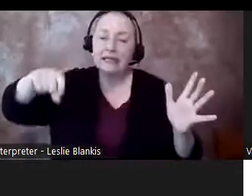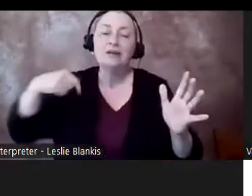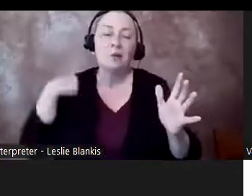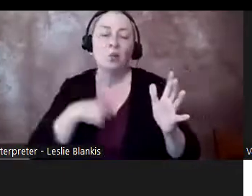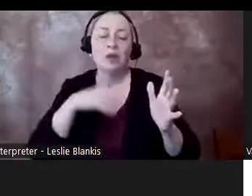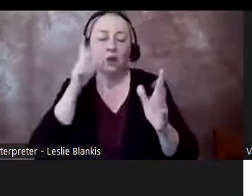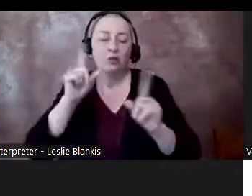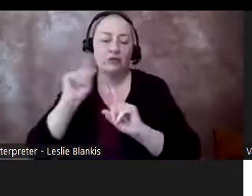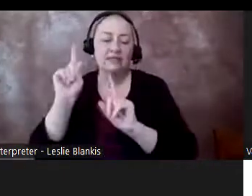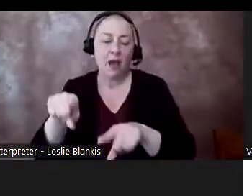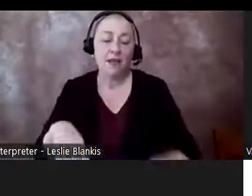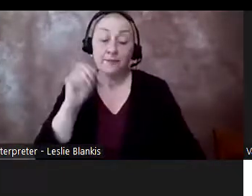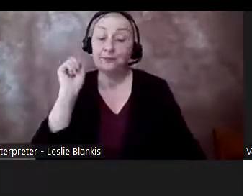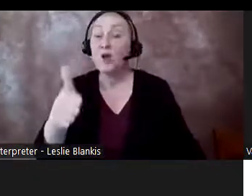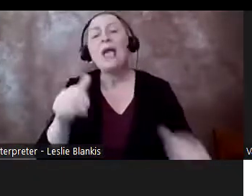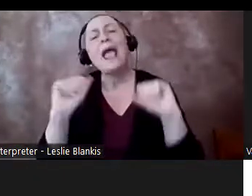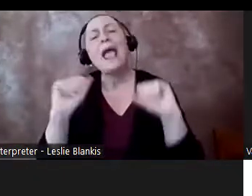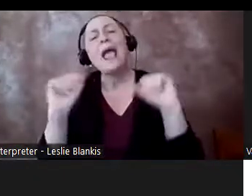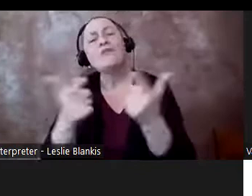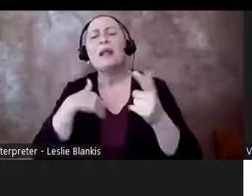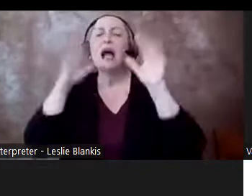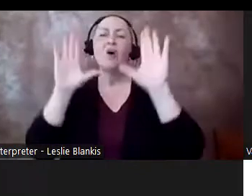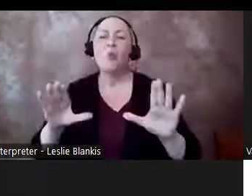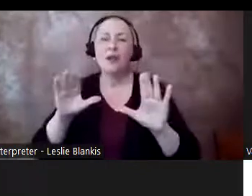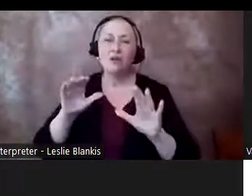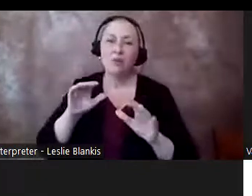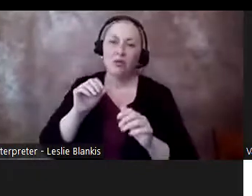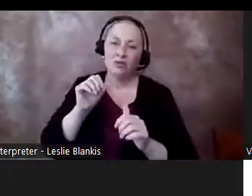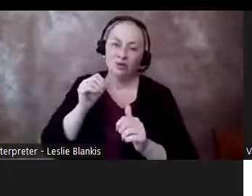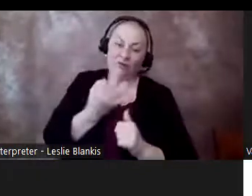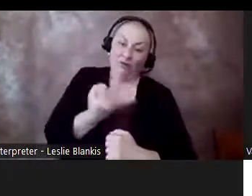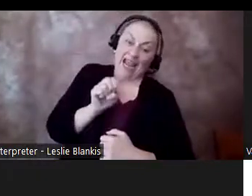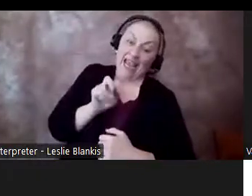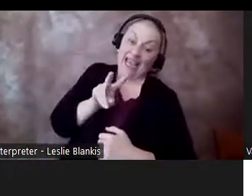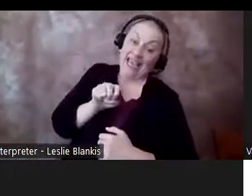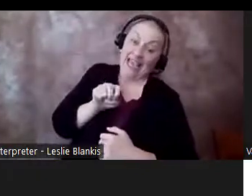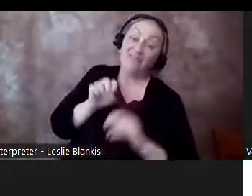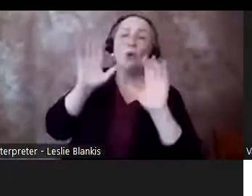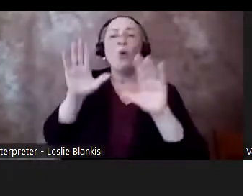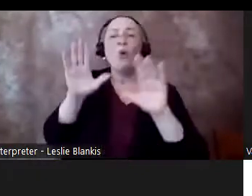all right, everybody have a wonderful Friday Eve and a wonderful weekend.